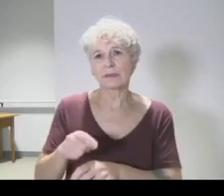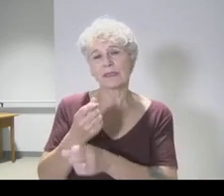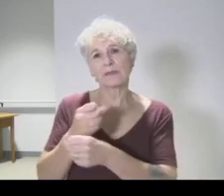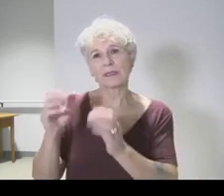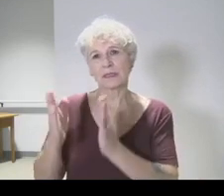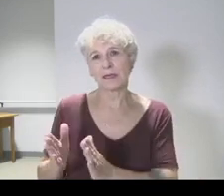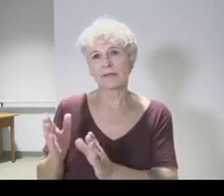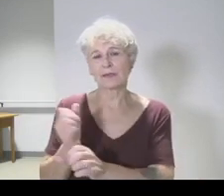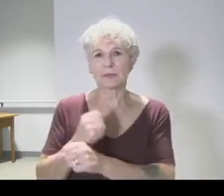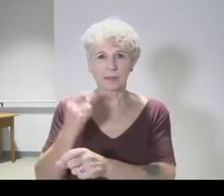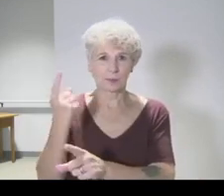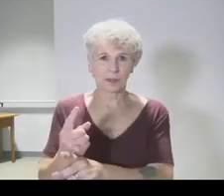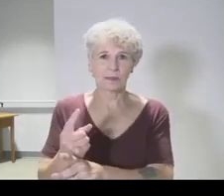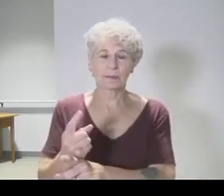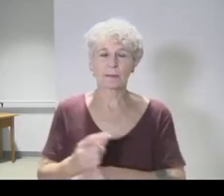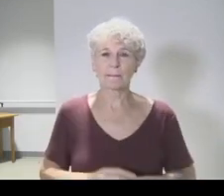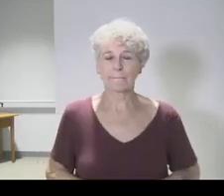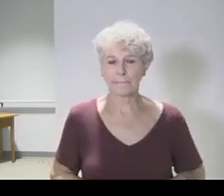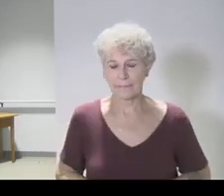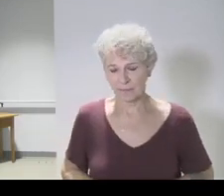make it right again.